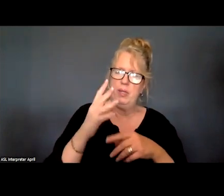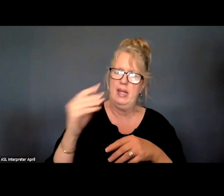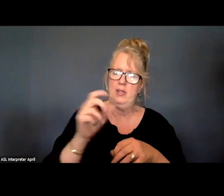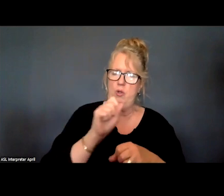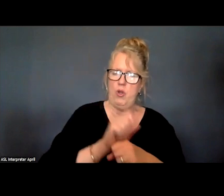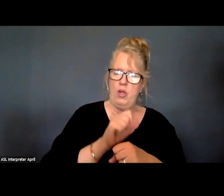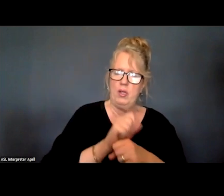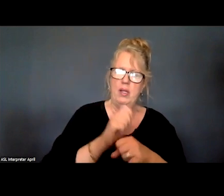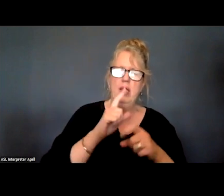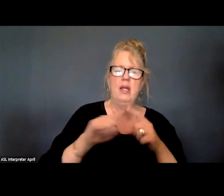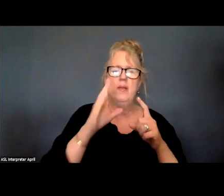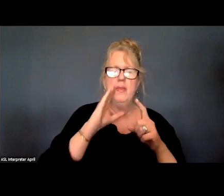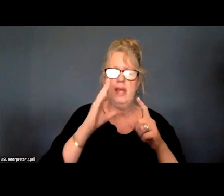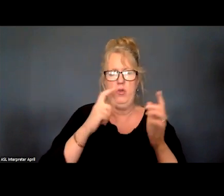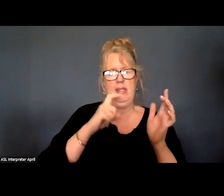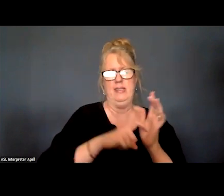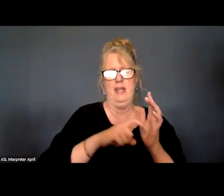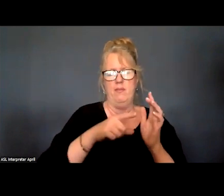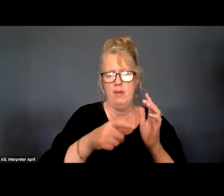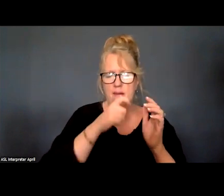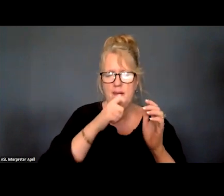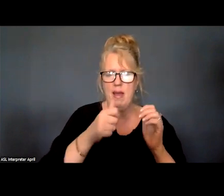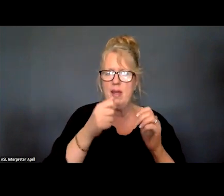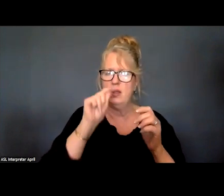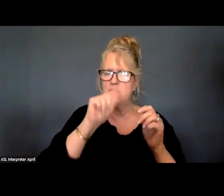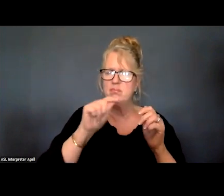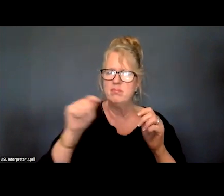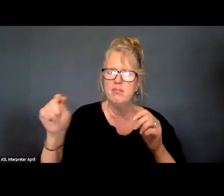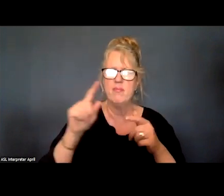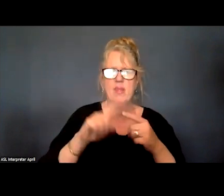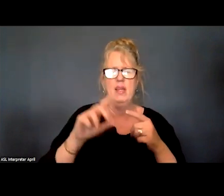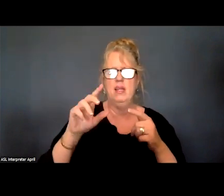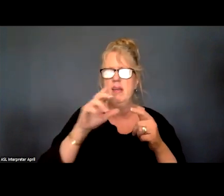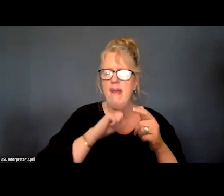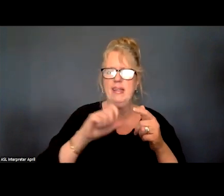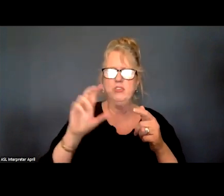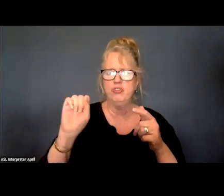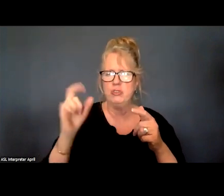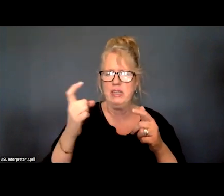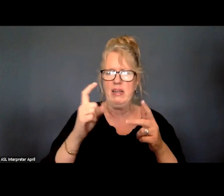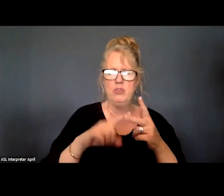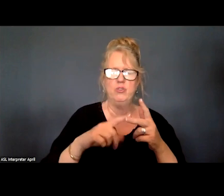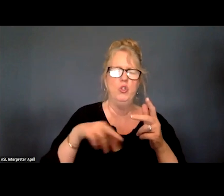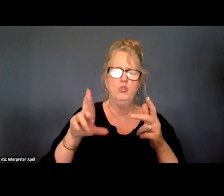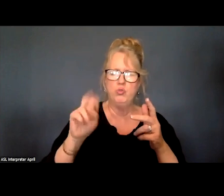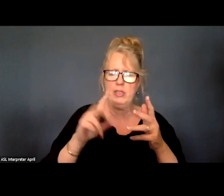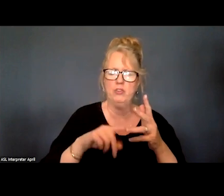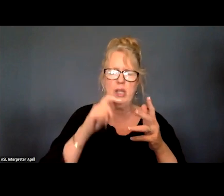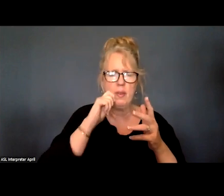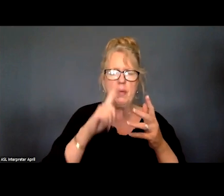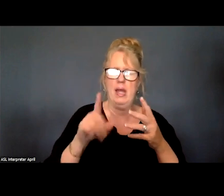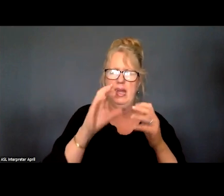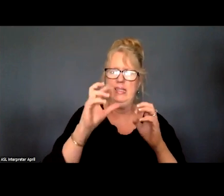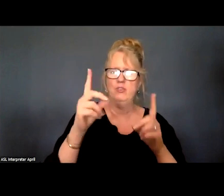able to identify construction workers along several key demographics, including sex, age, race, and ethnicity, as well as education and